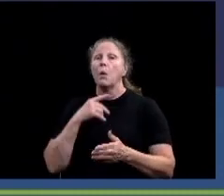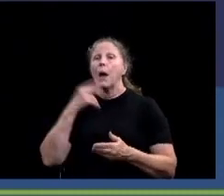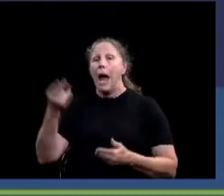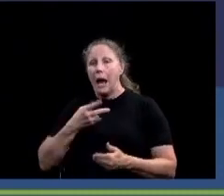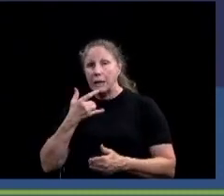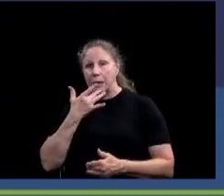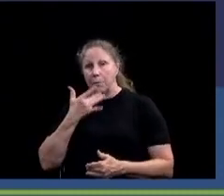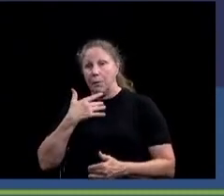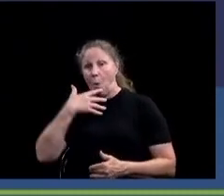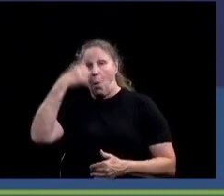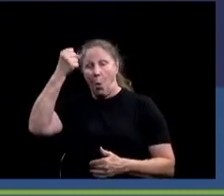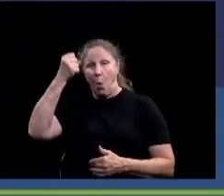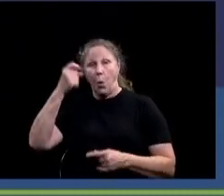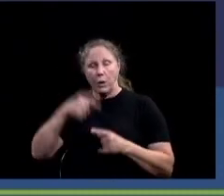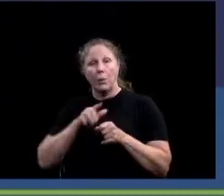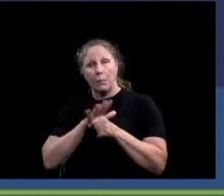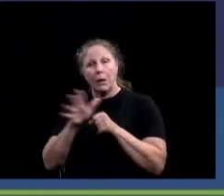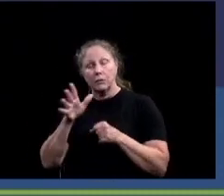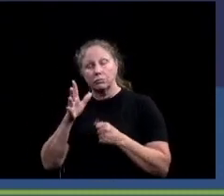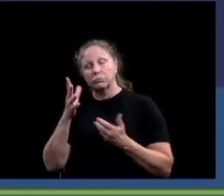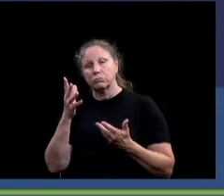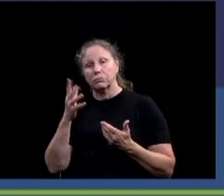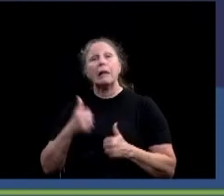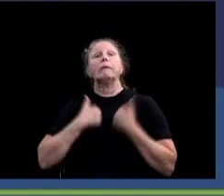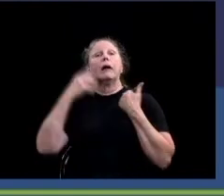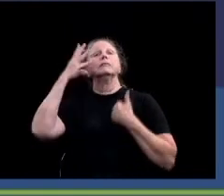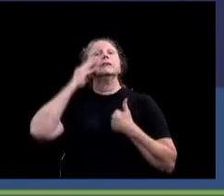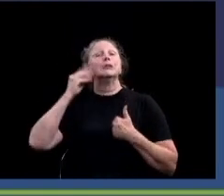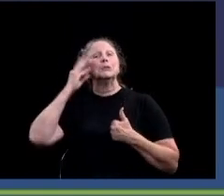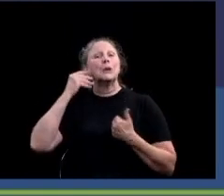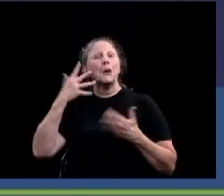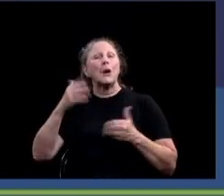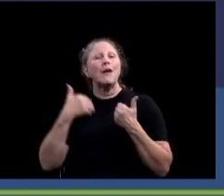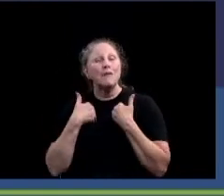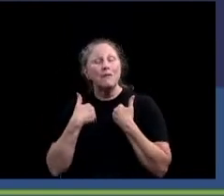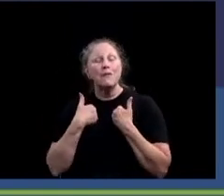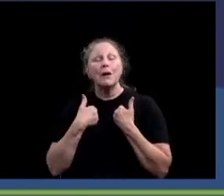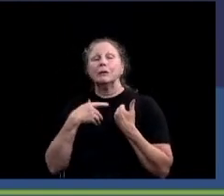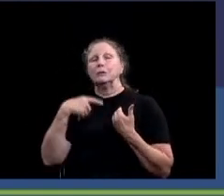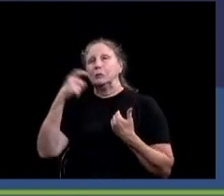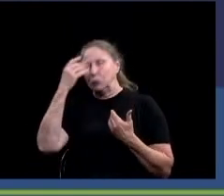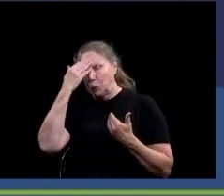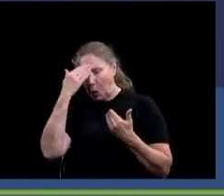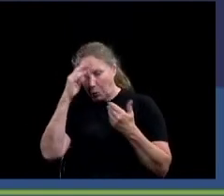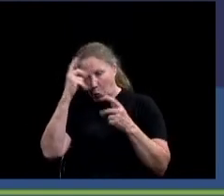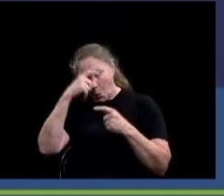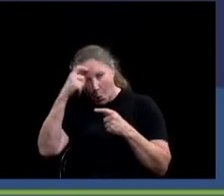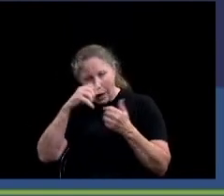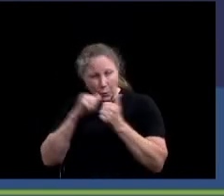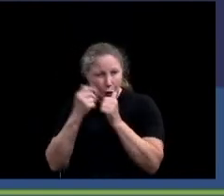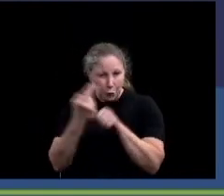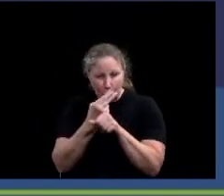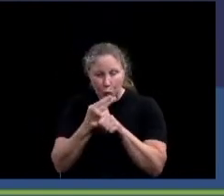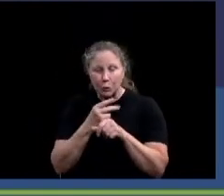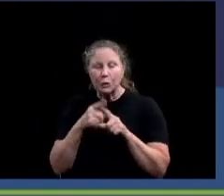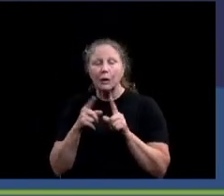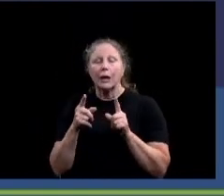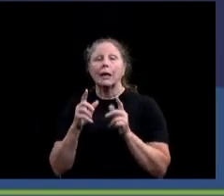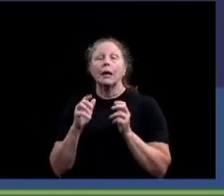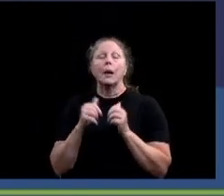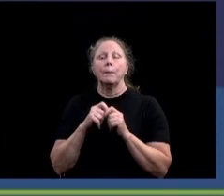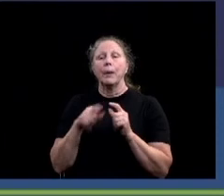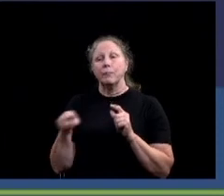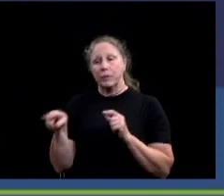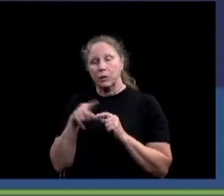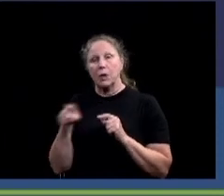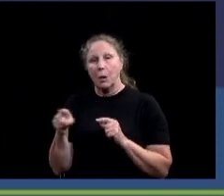life experience and wisdom and discernment on when to use that wisdom. But they both of those kids, and I say